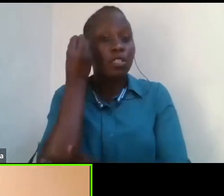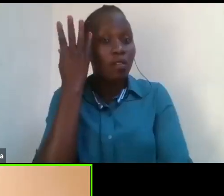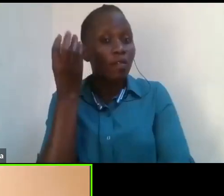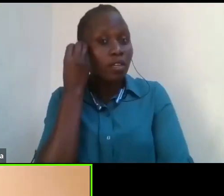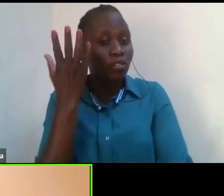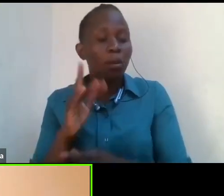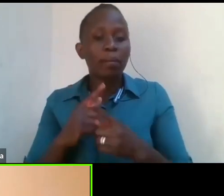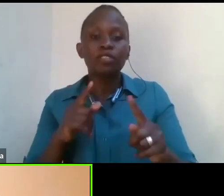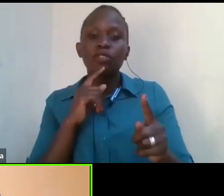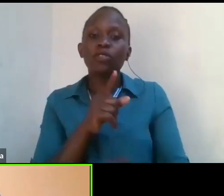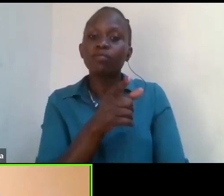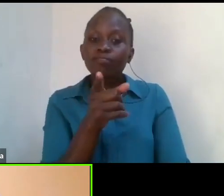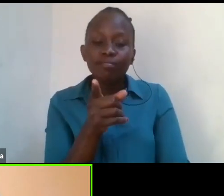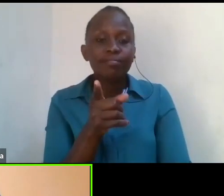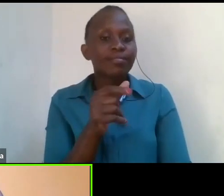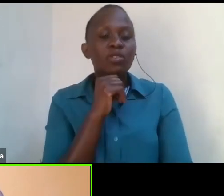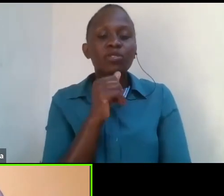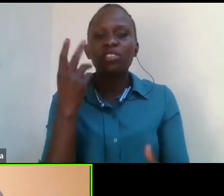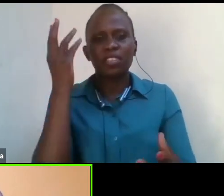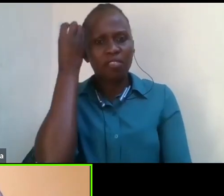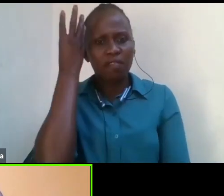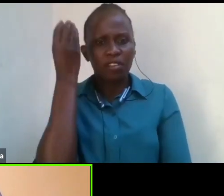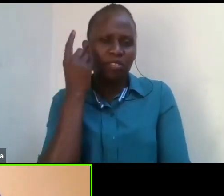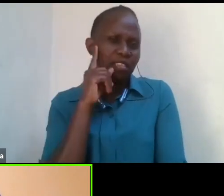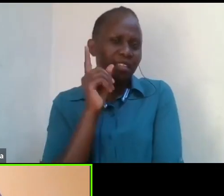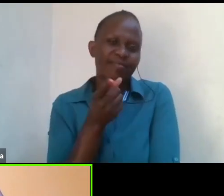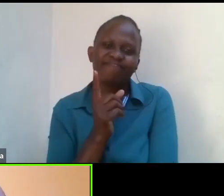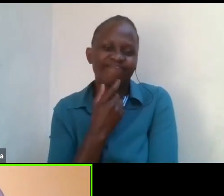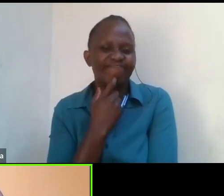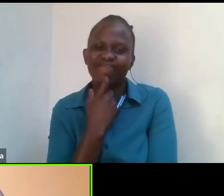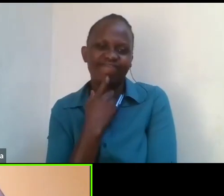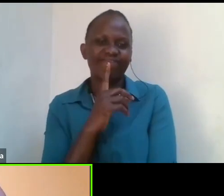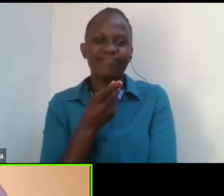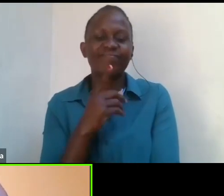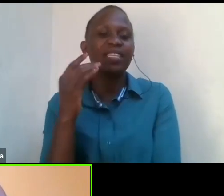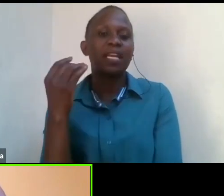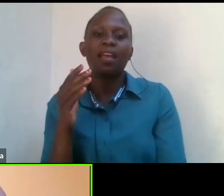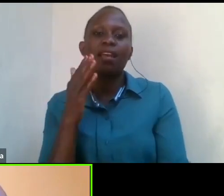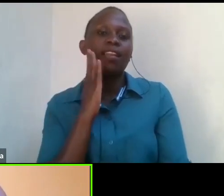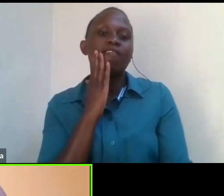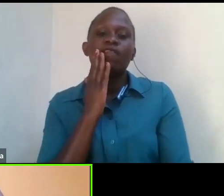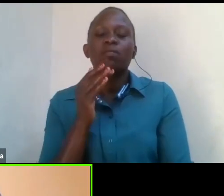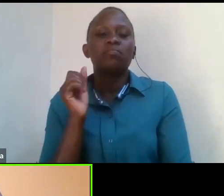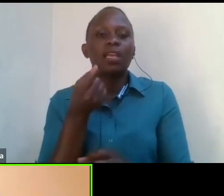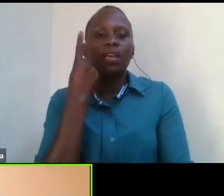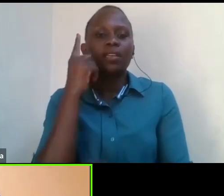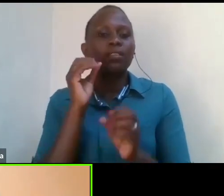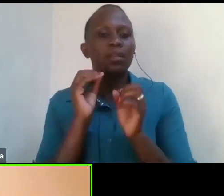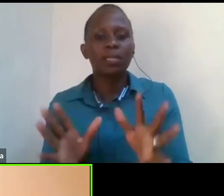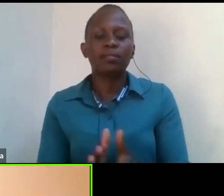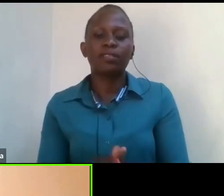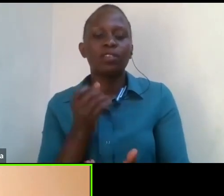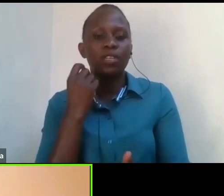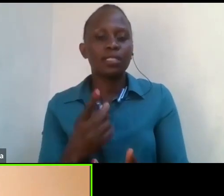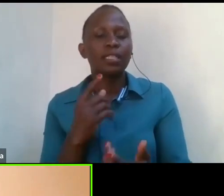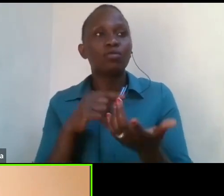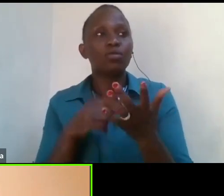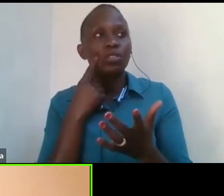one, to them they think, I don't think you have enough empathy to understand what you go through as